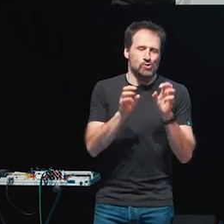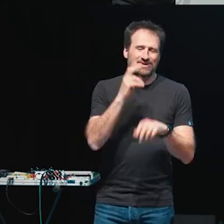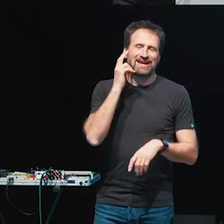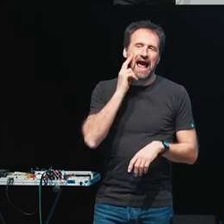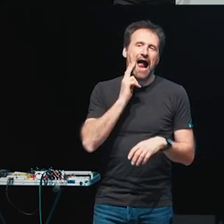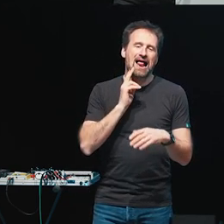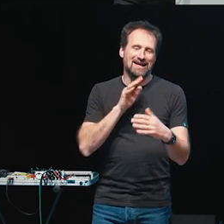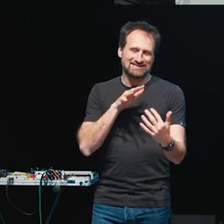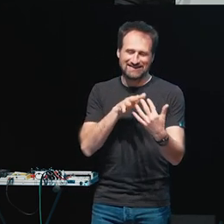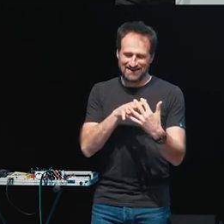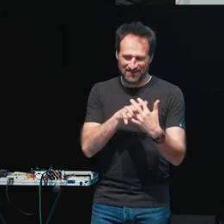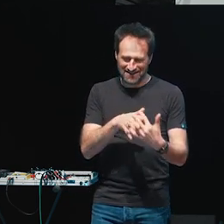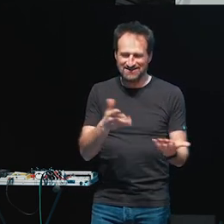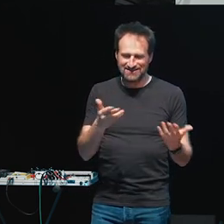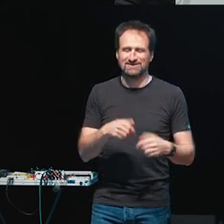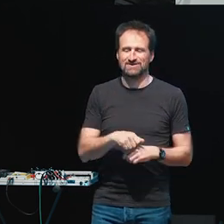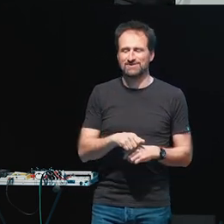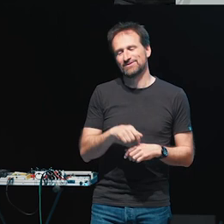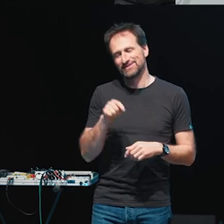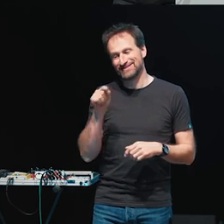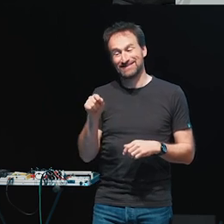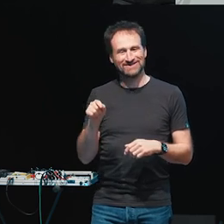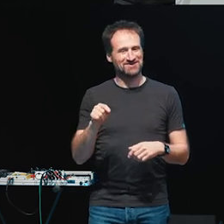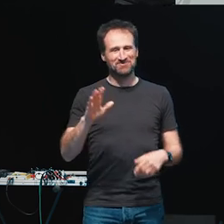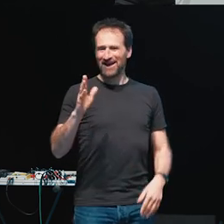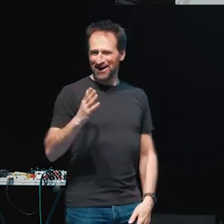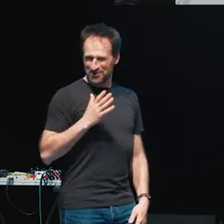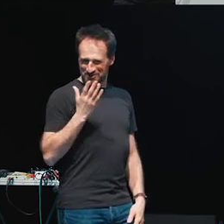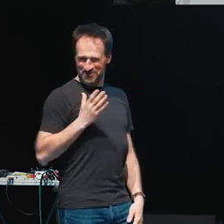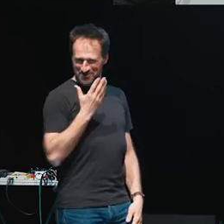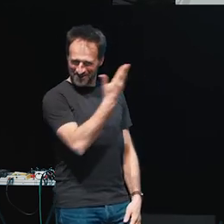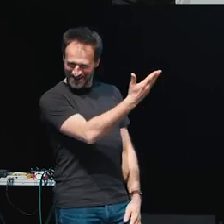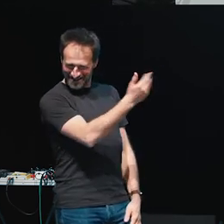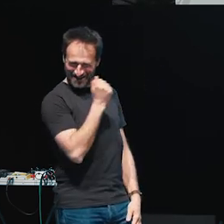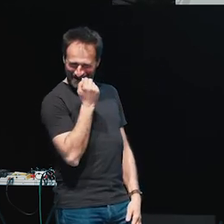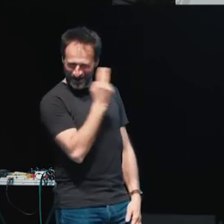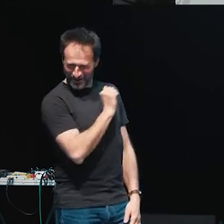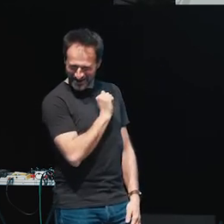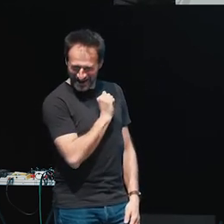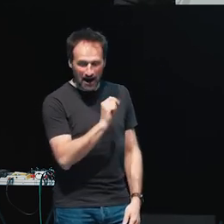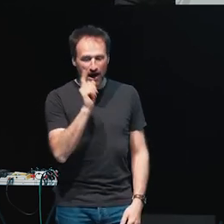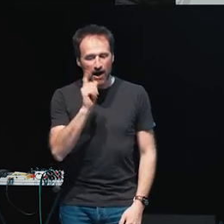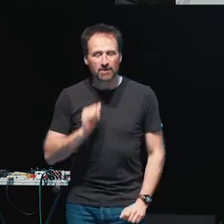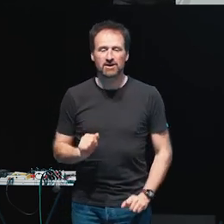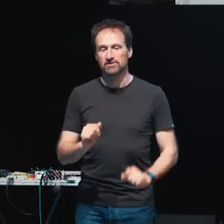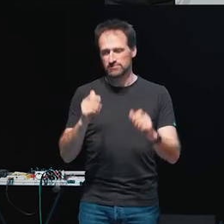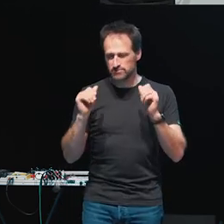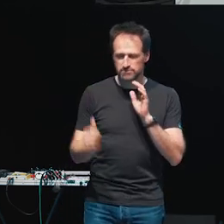to this piece of design beauty. Much more fresh and polished look. But the most